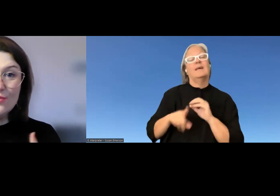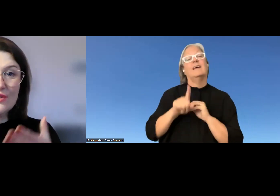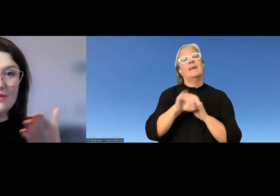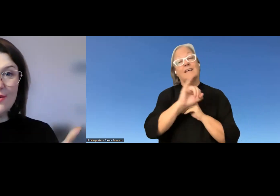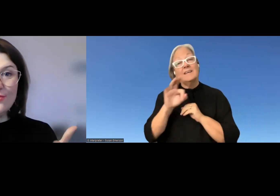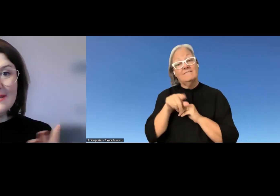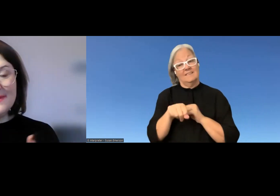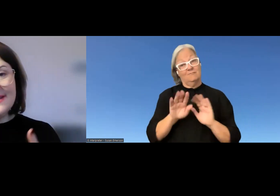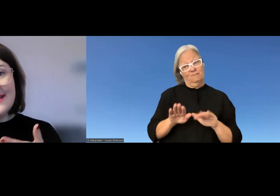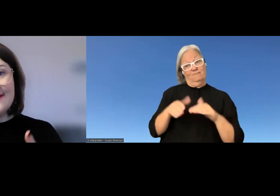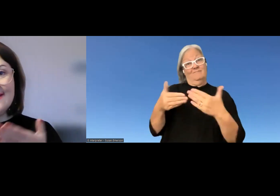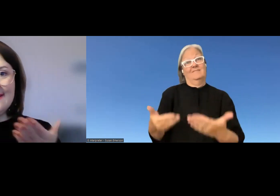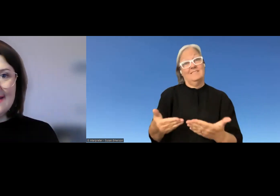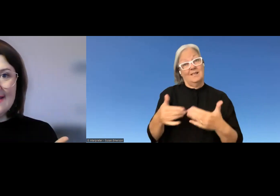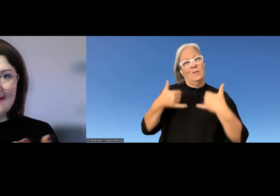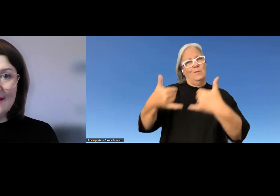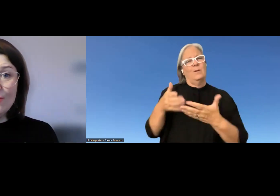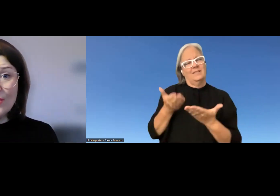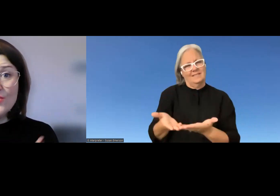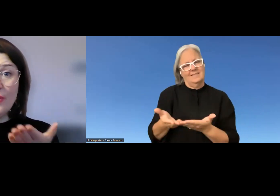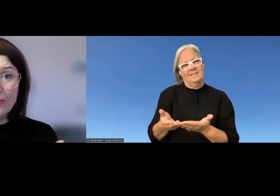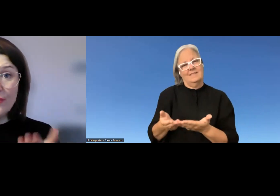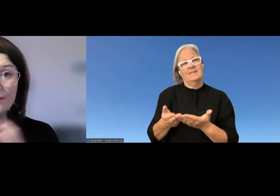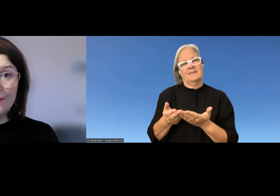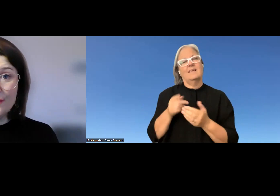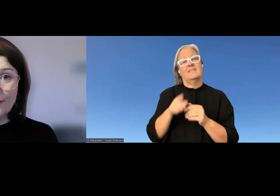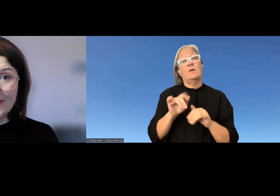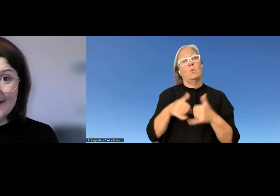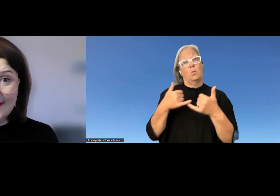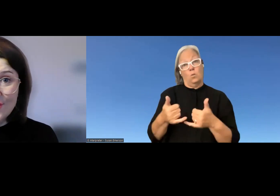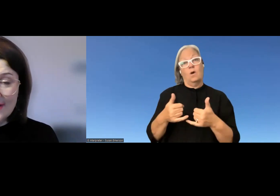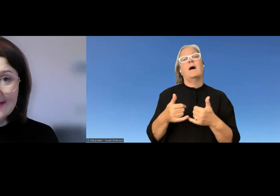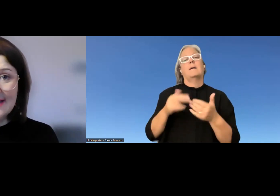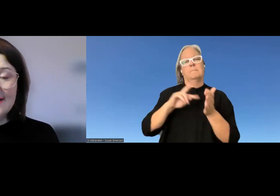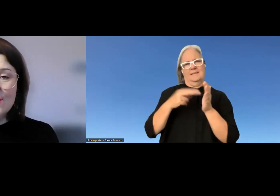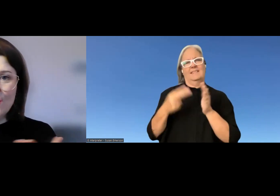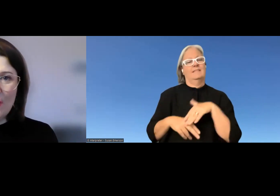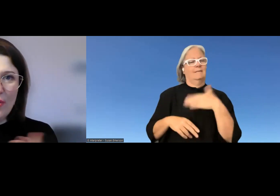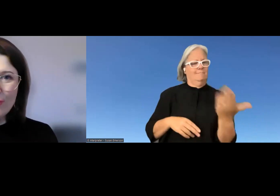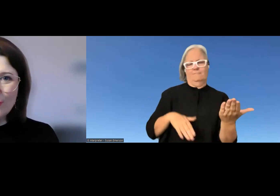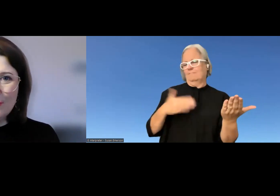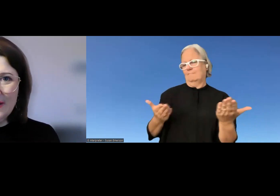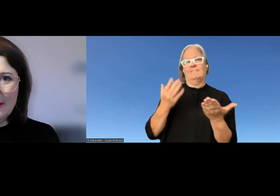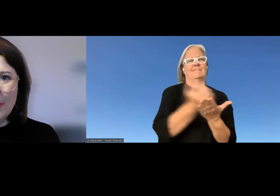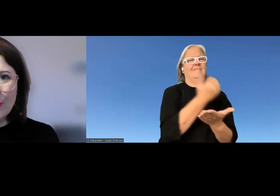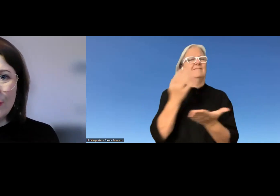awarded, it would always be that this is an award to both of the organizations. So